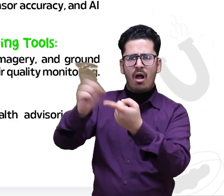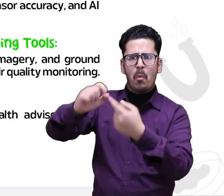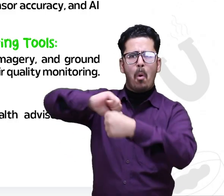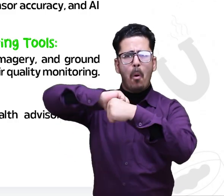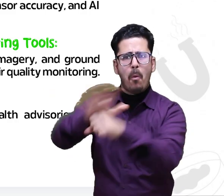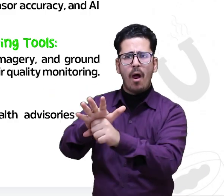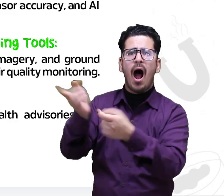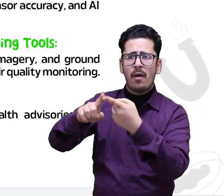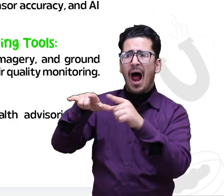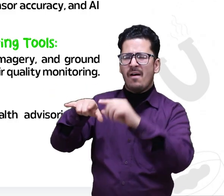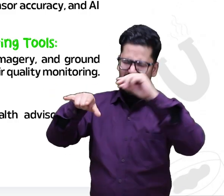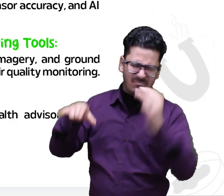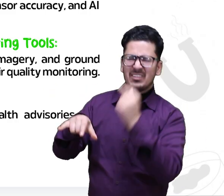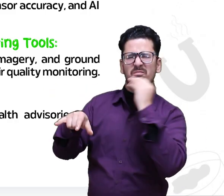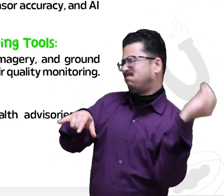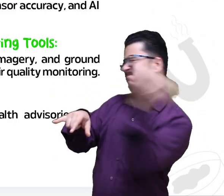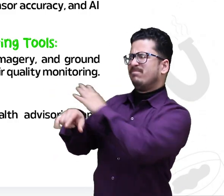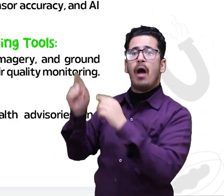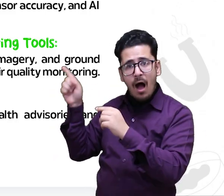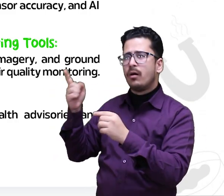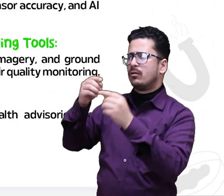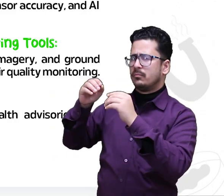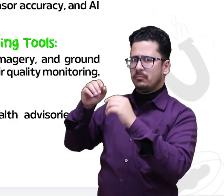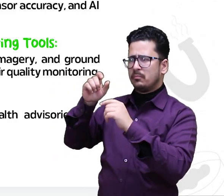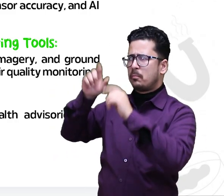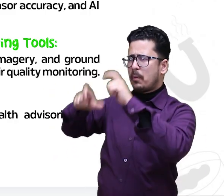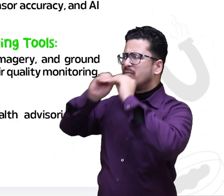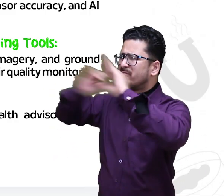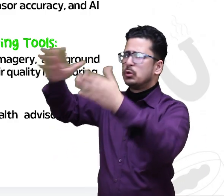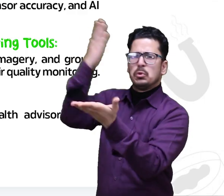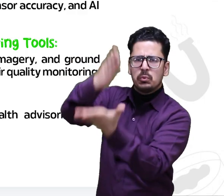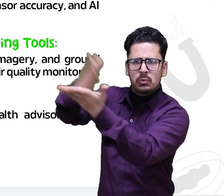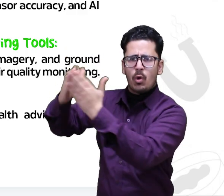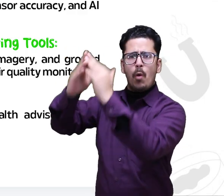levels, authorities can issue public health advisories